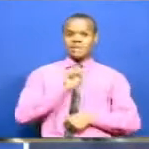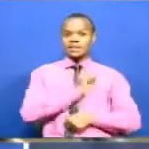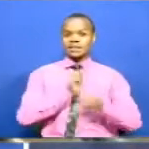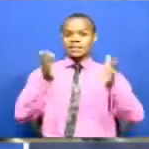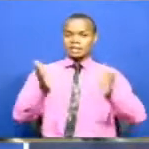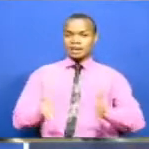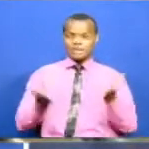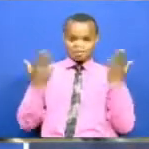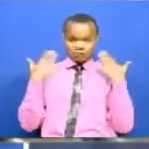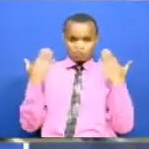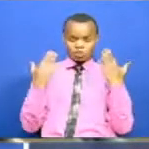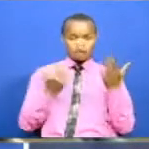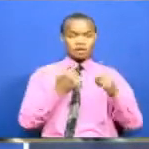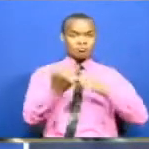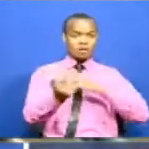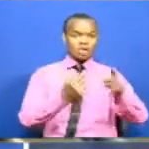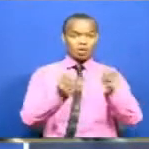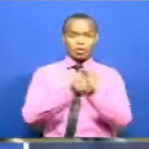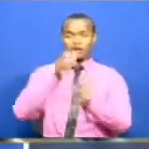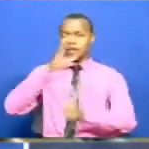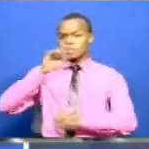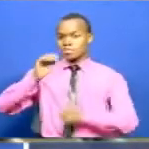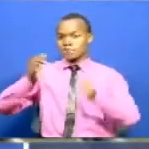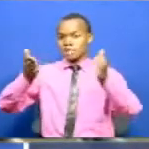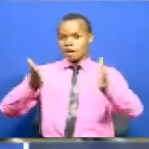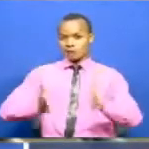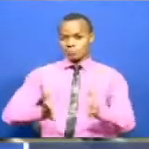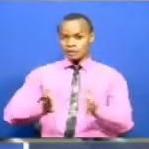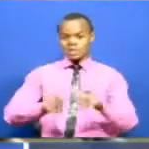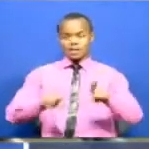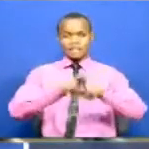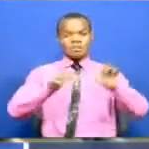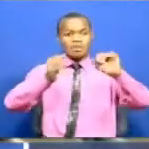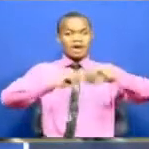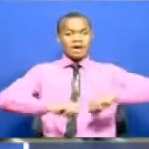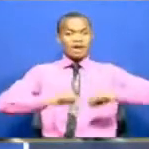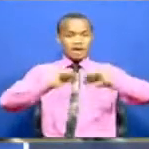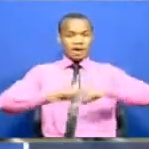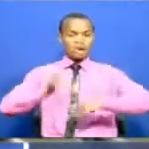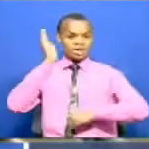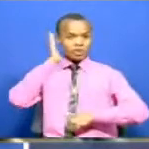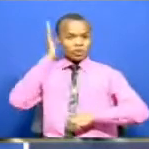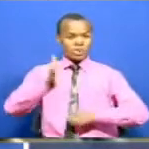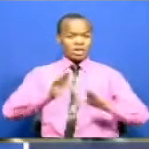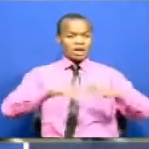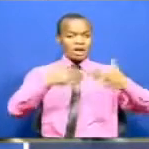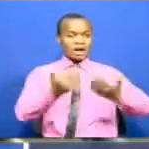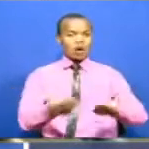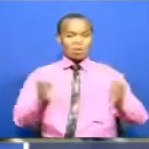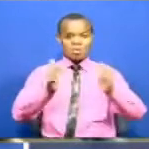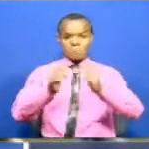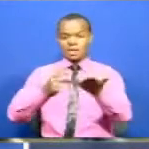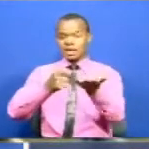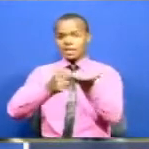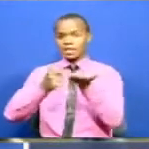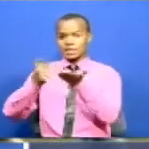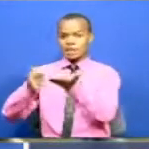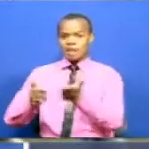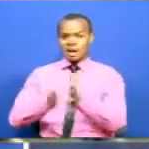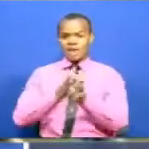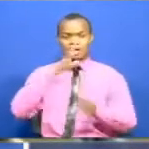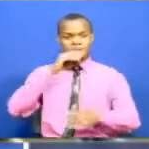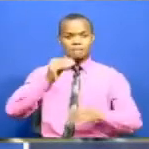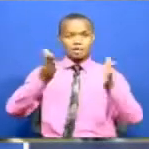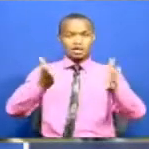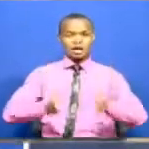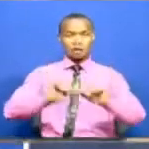speaker. Yeah, they are speaking with the speaker. They will agree how they will meet with the speaker, and the speaker will see how to